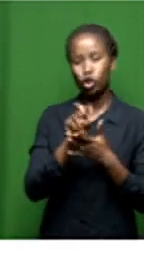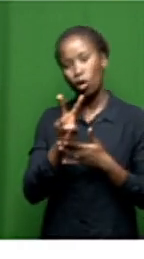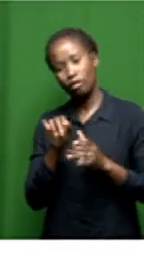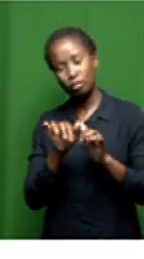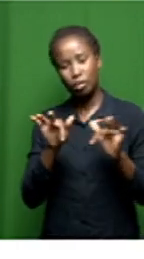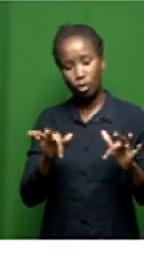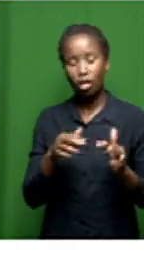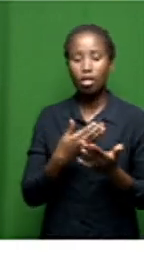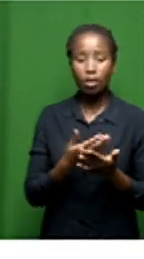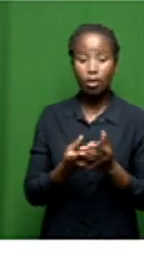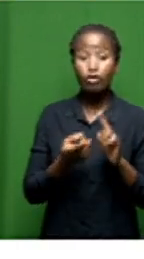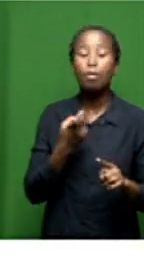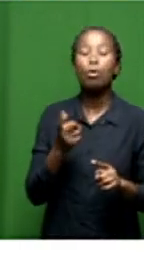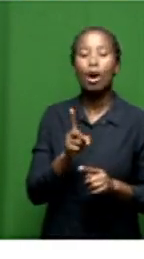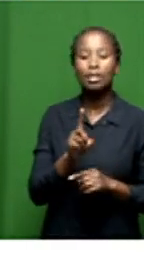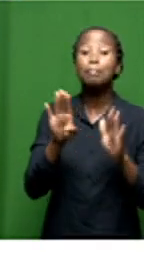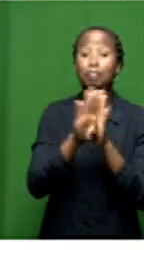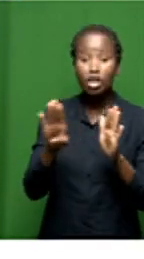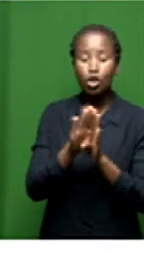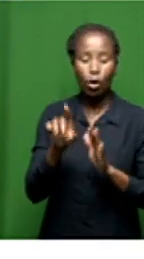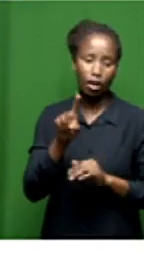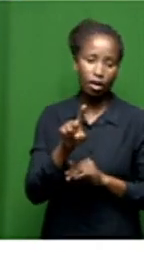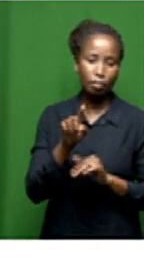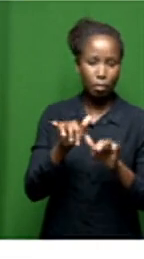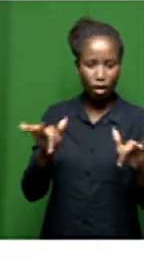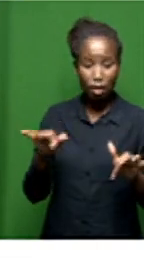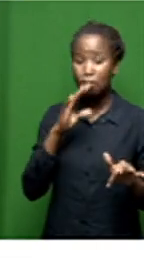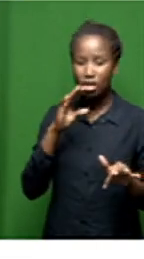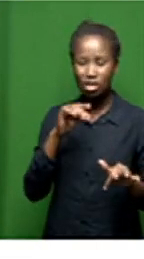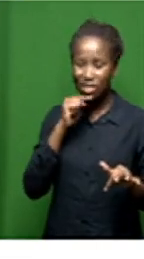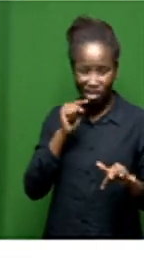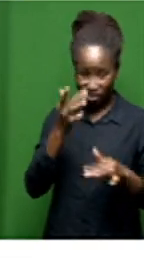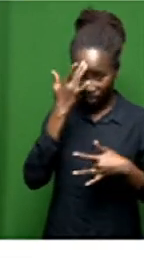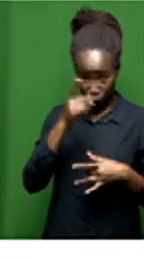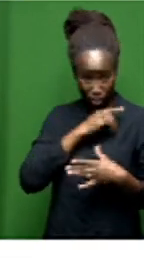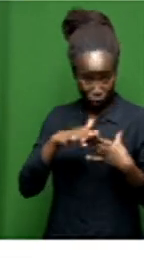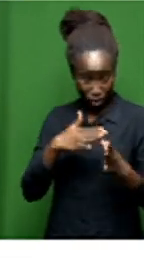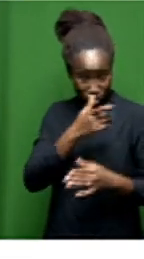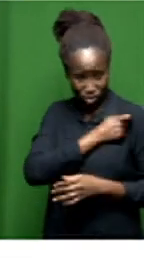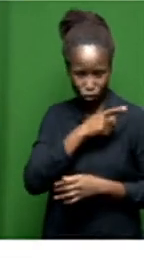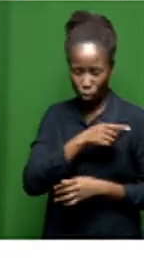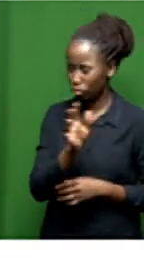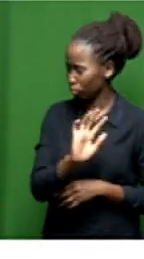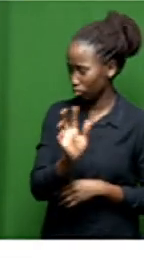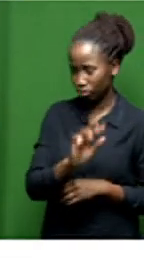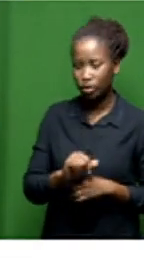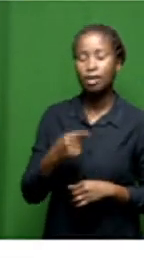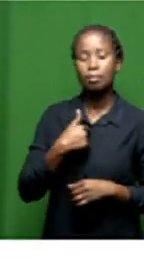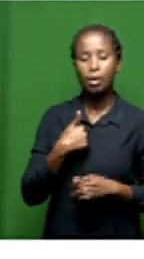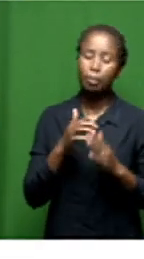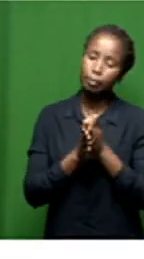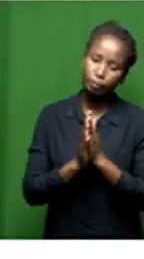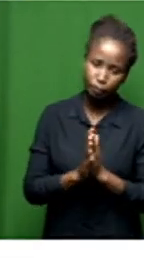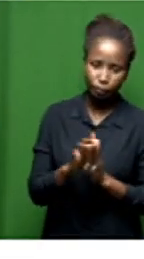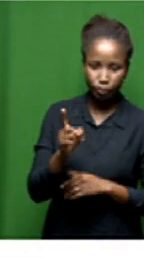over the world out of 3 billion, there was still no correlation with the jab in that regard. So all we're trying to preach through